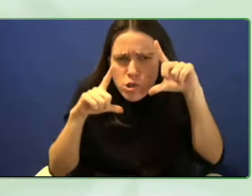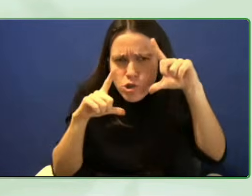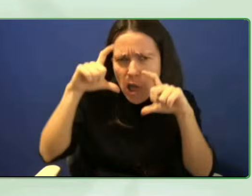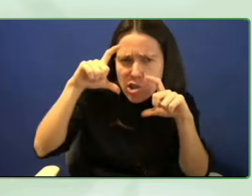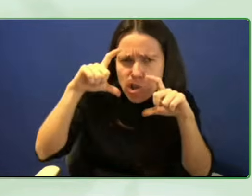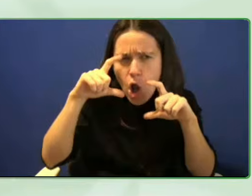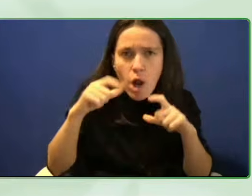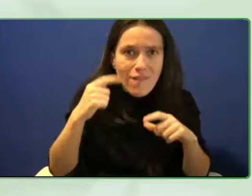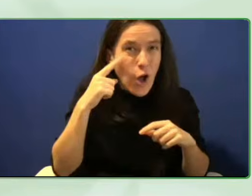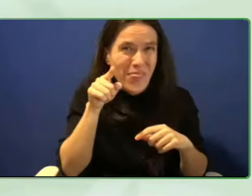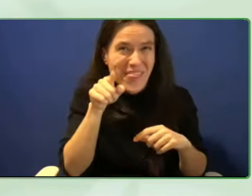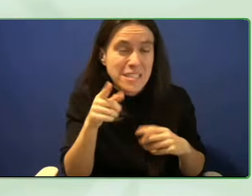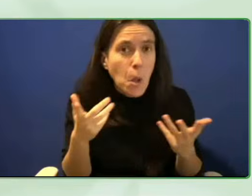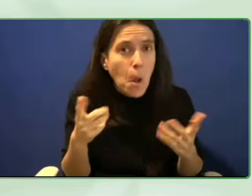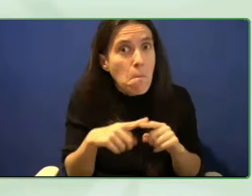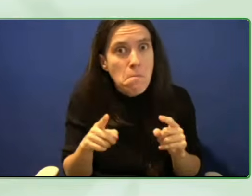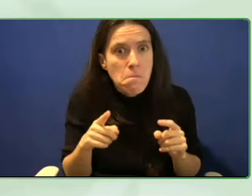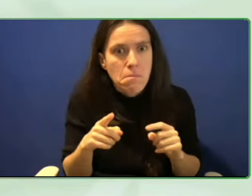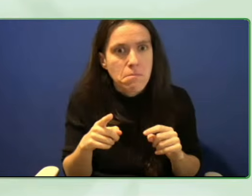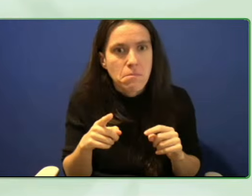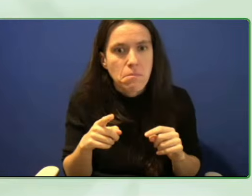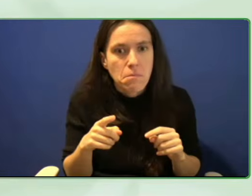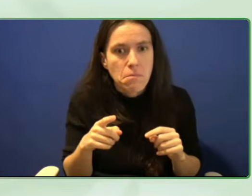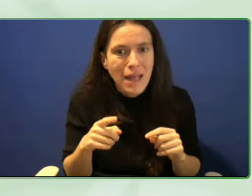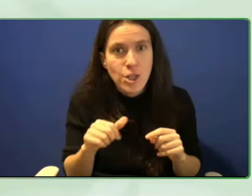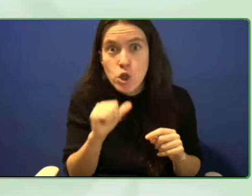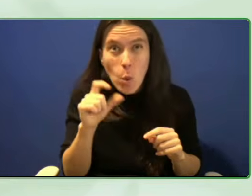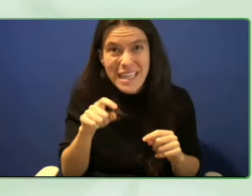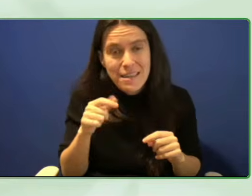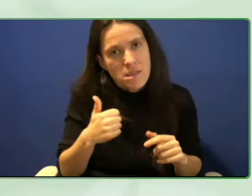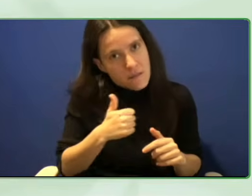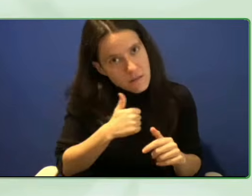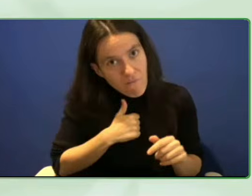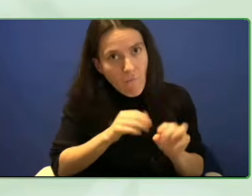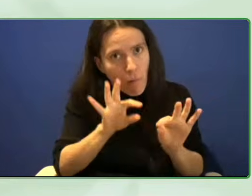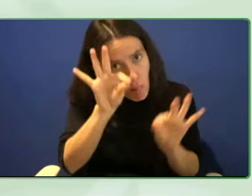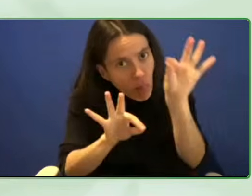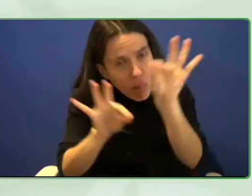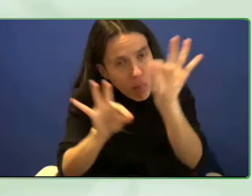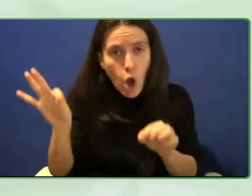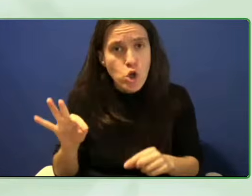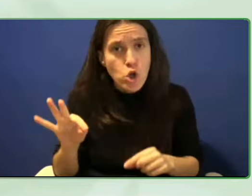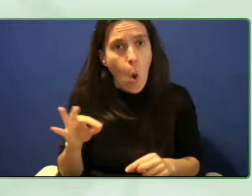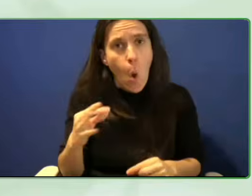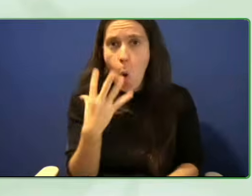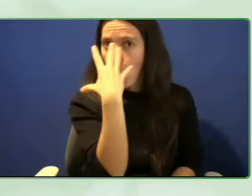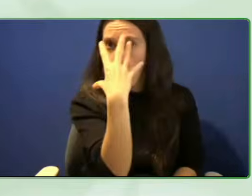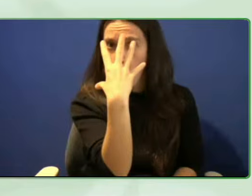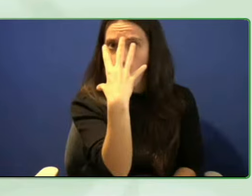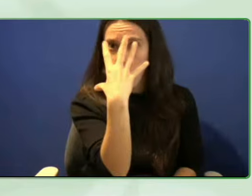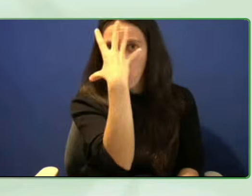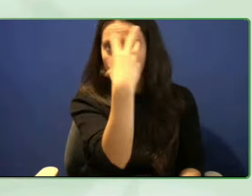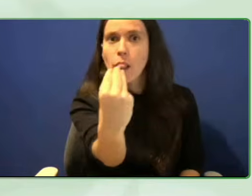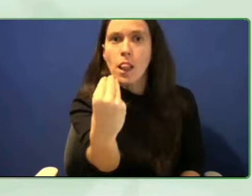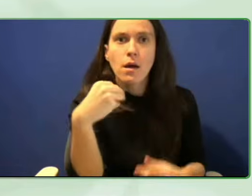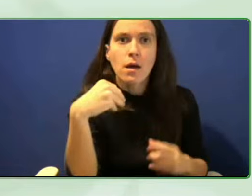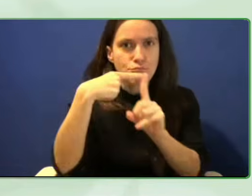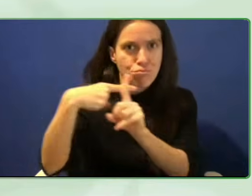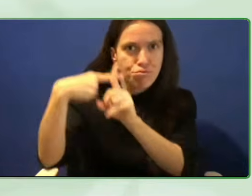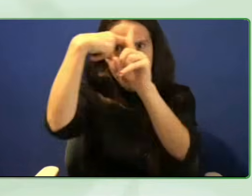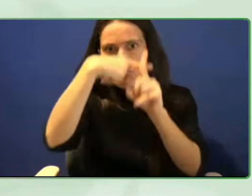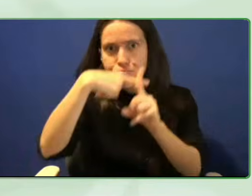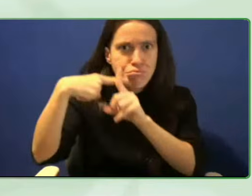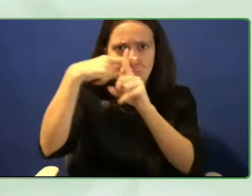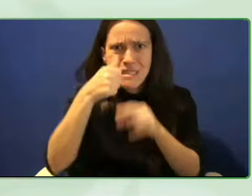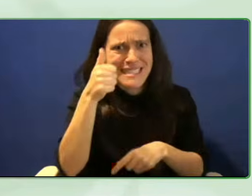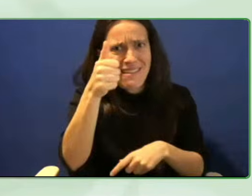out. But yeah, there's no real calibration needed. You just go in and try it. Okay. So we've got a